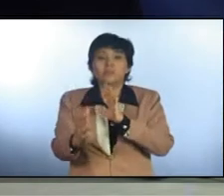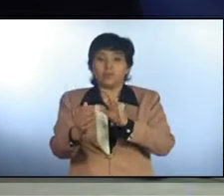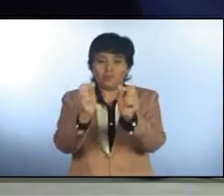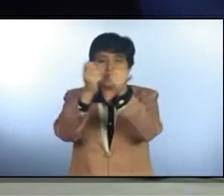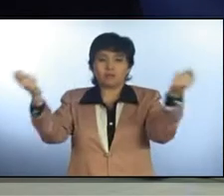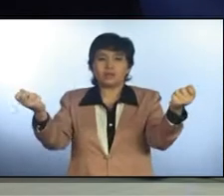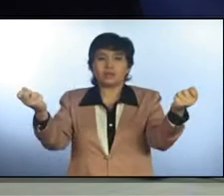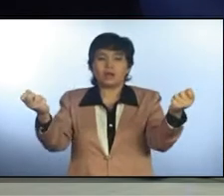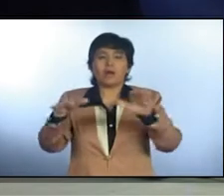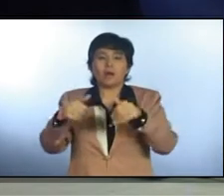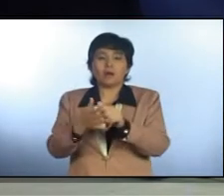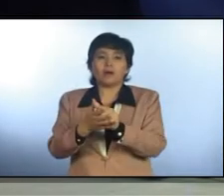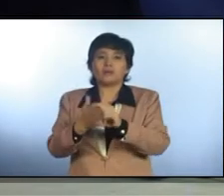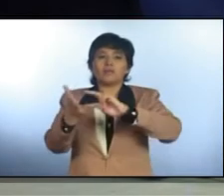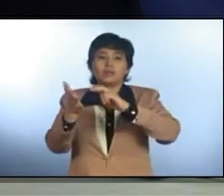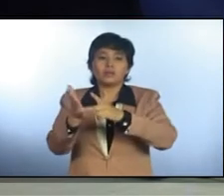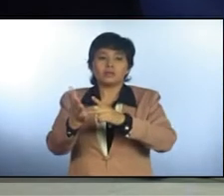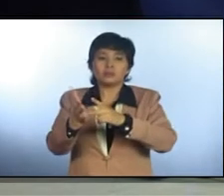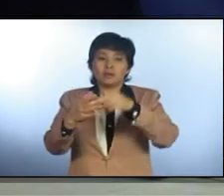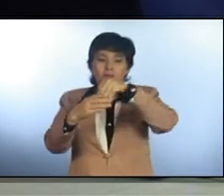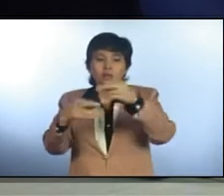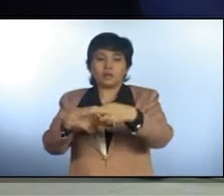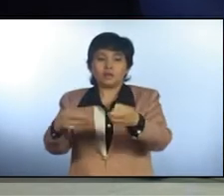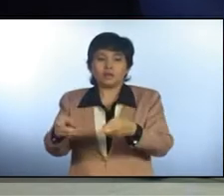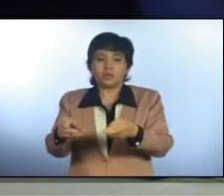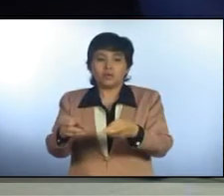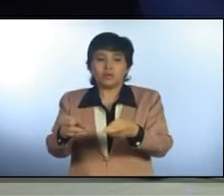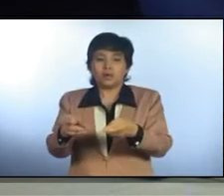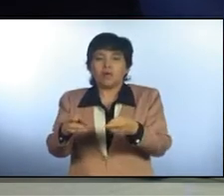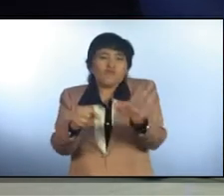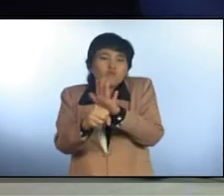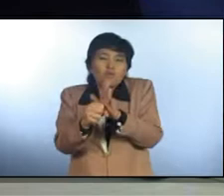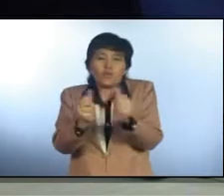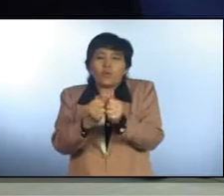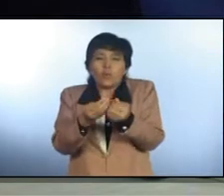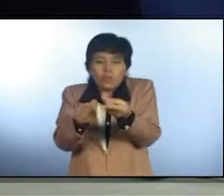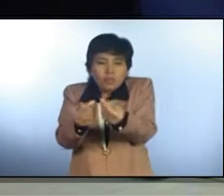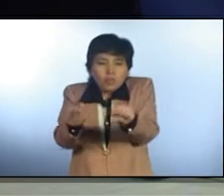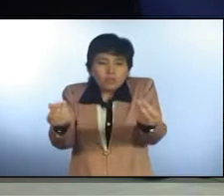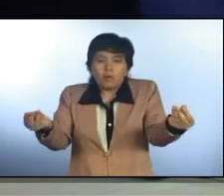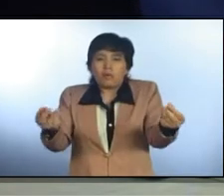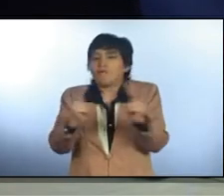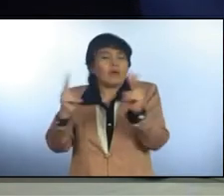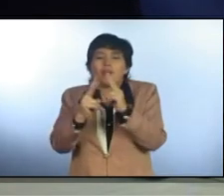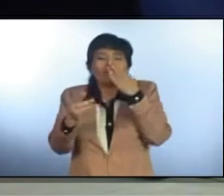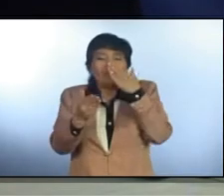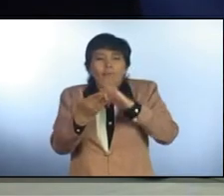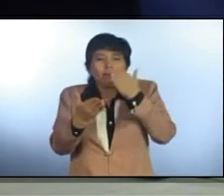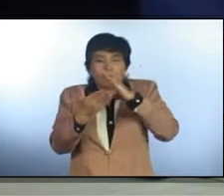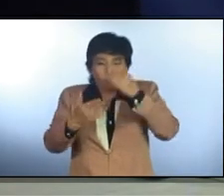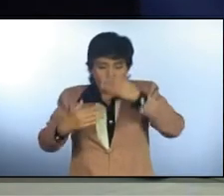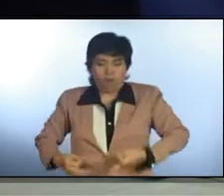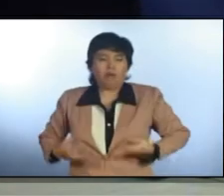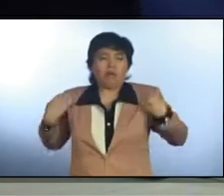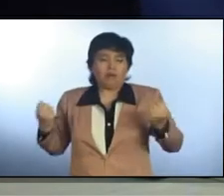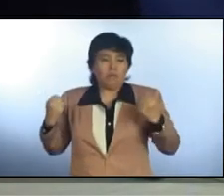the syndrome, meaning in a room, it is filled with dust and it's very harmful to your household. So